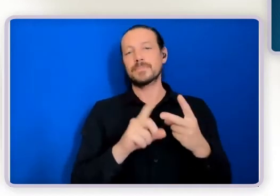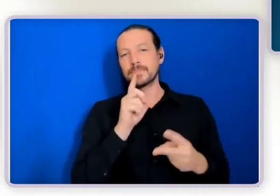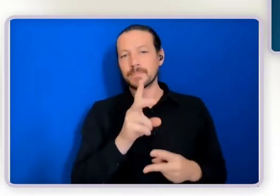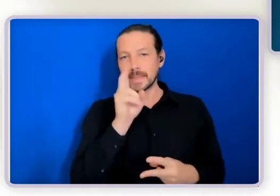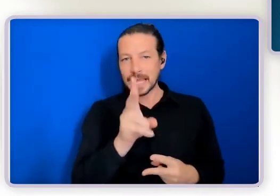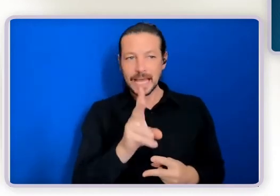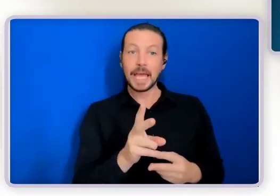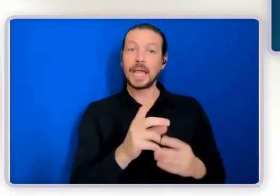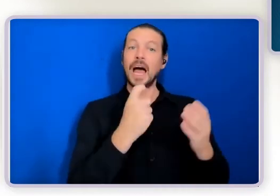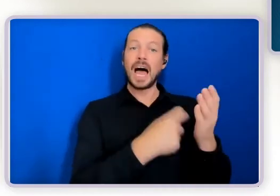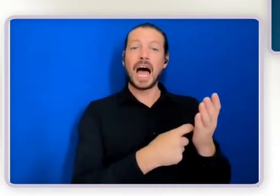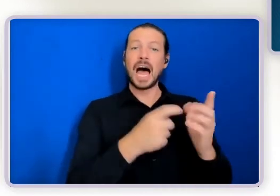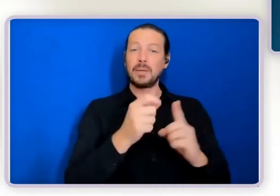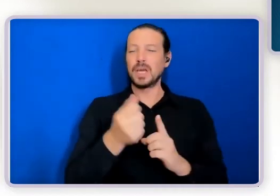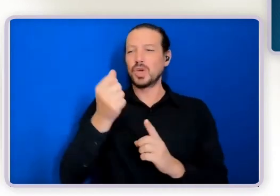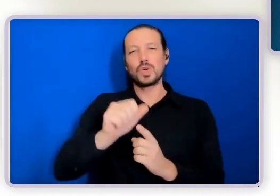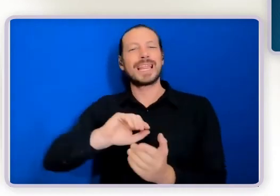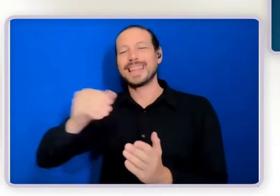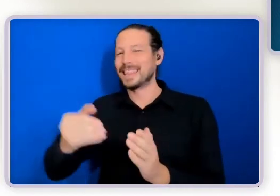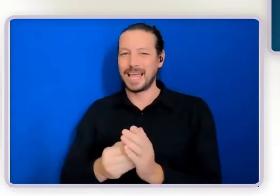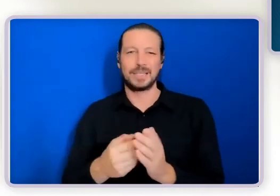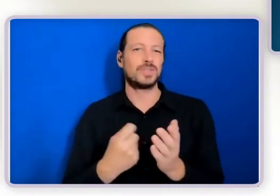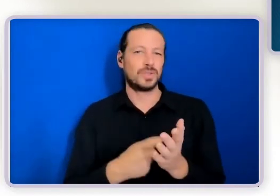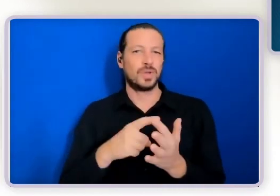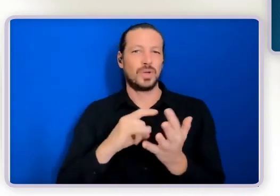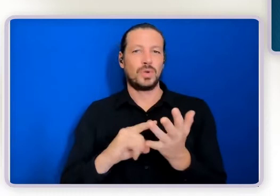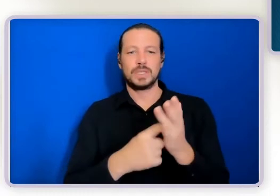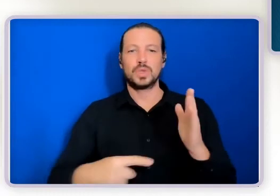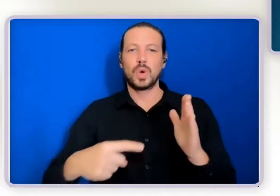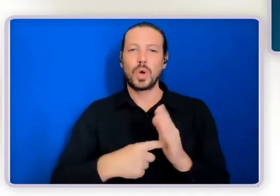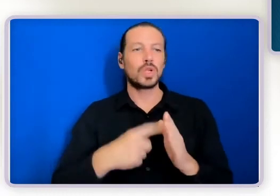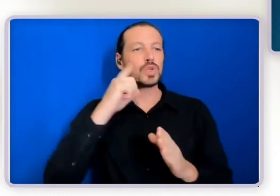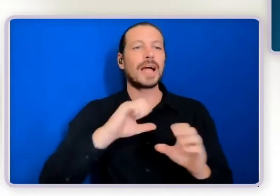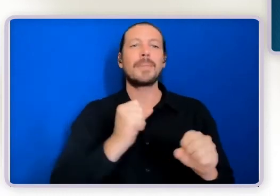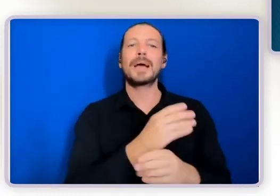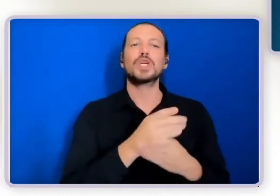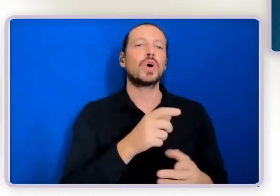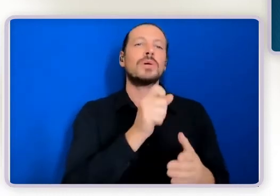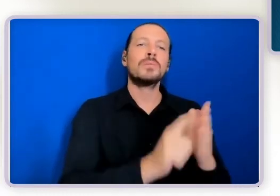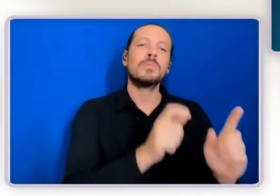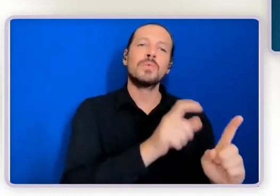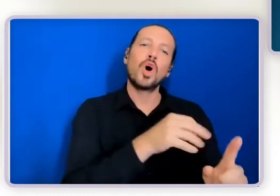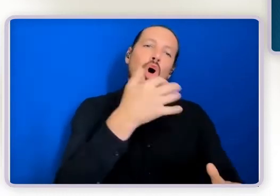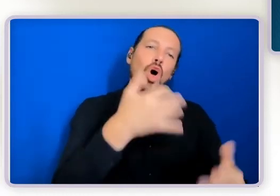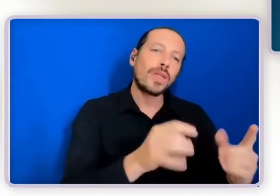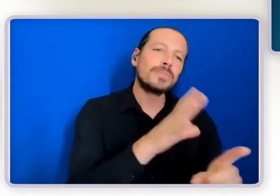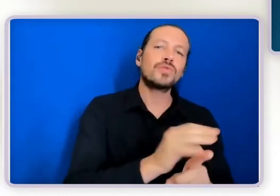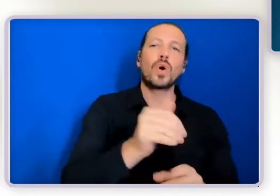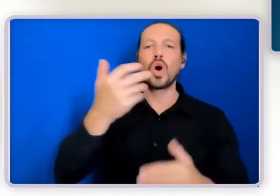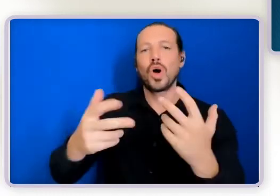in response to risk of harm to the person with disability or others, and after the provider has explored and